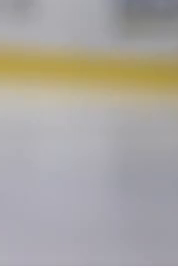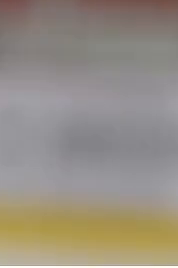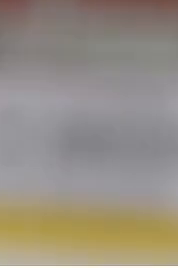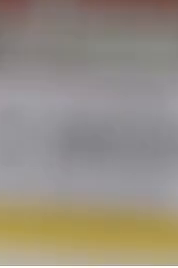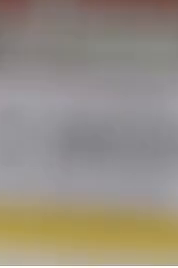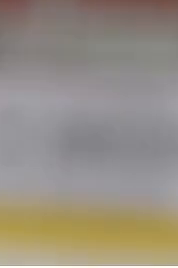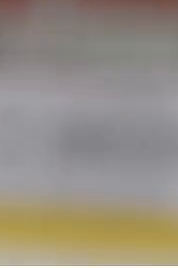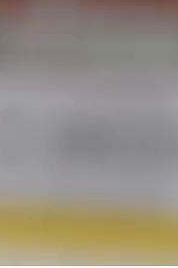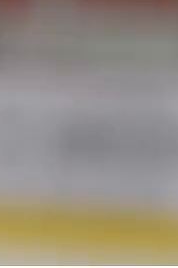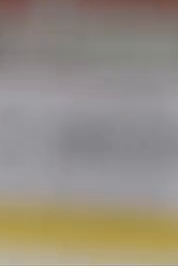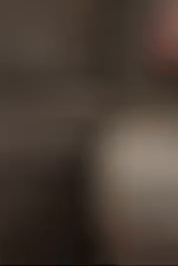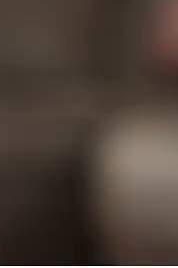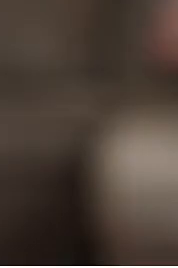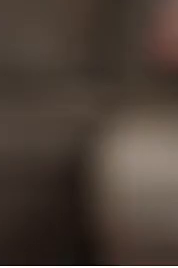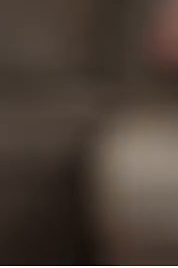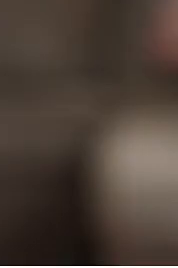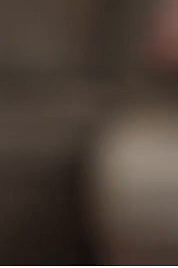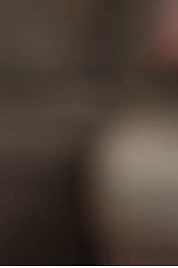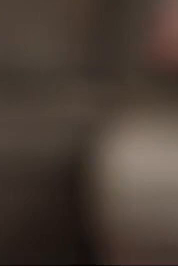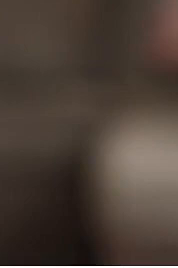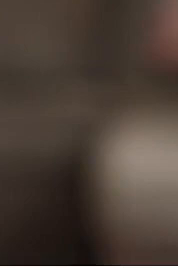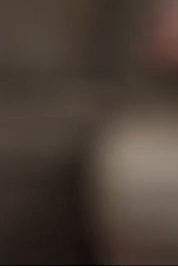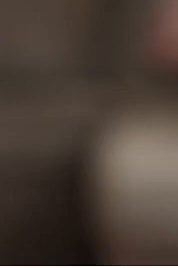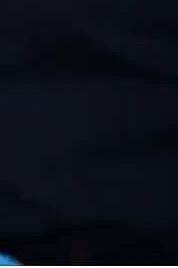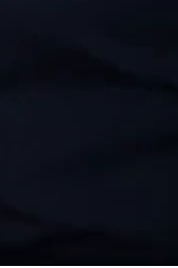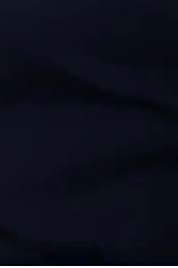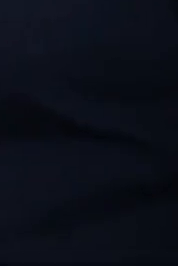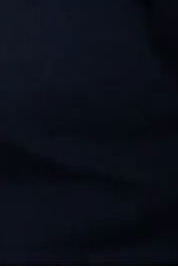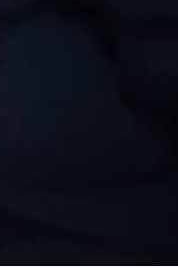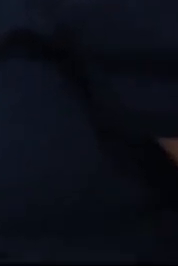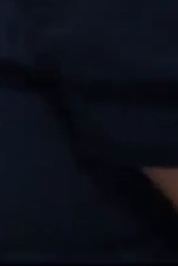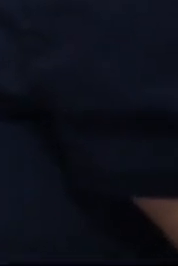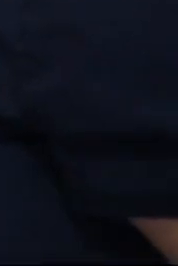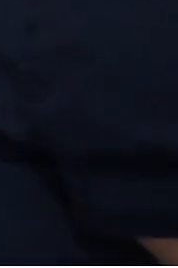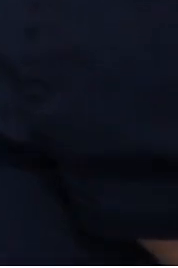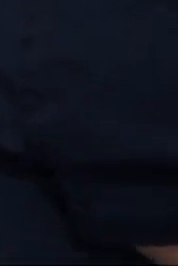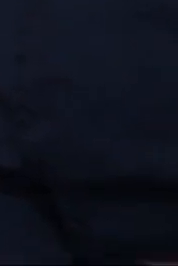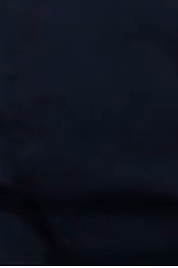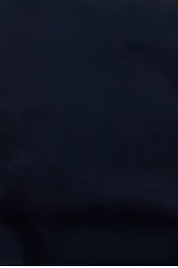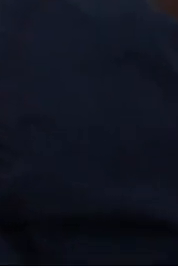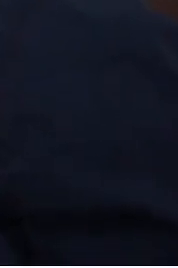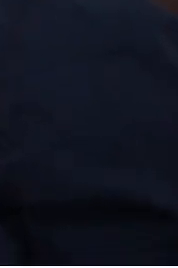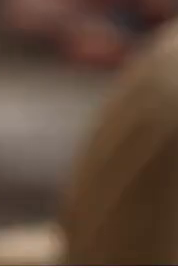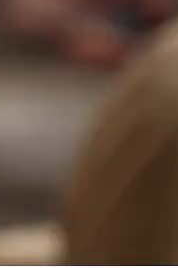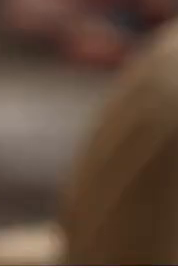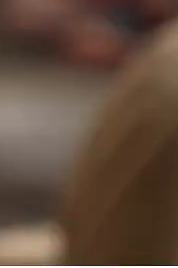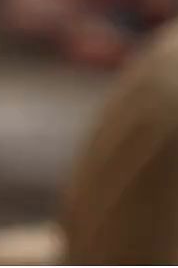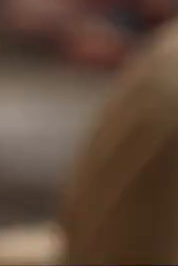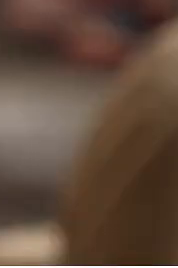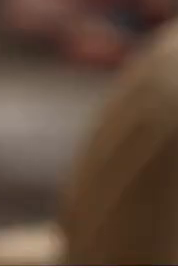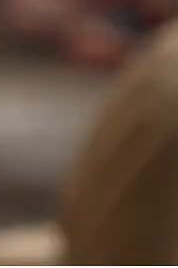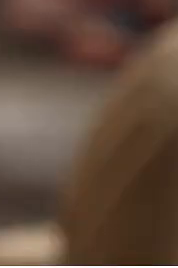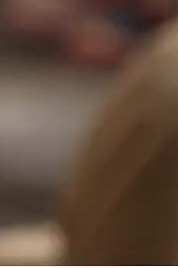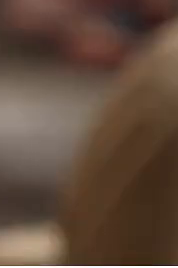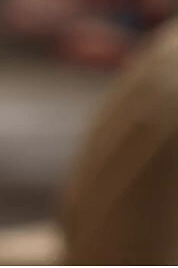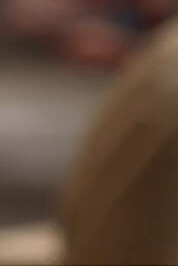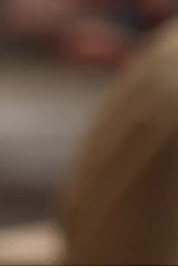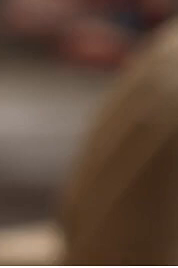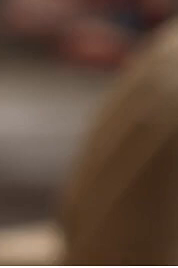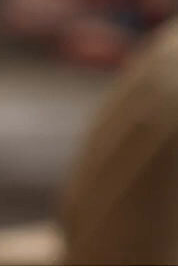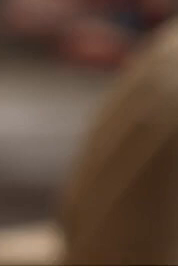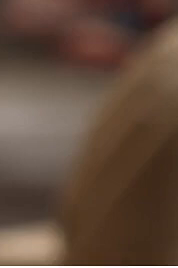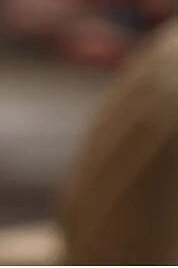to, the regular stuff. The job is very rewarding. Every day you get a chance to help people. I got the vaccine because